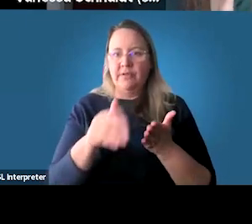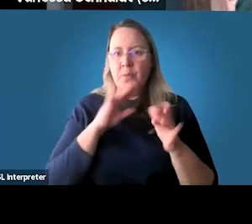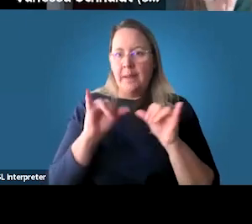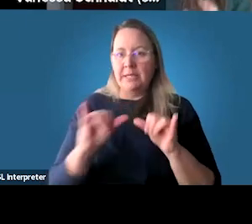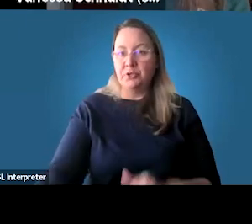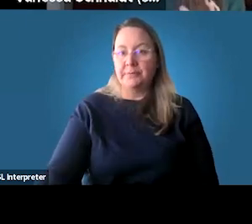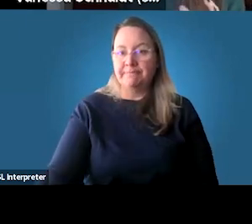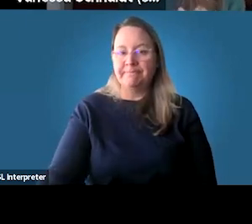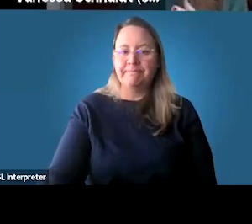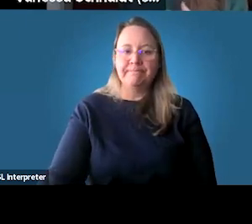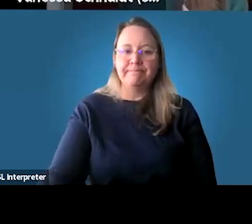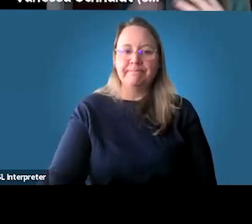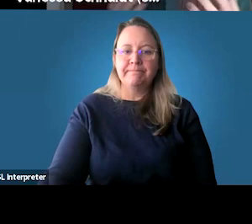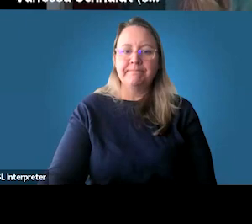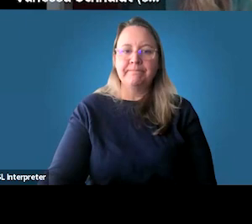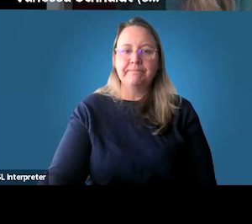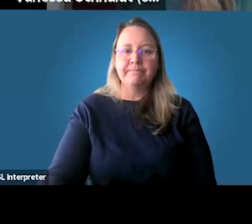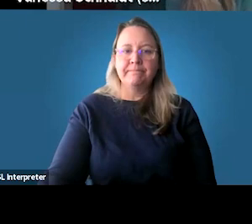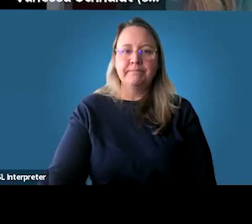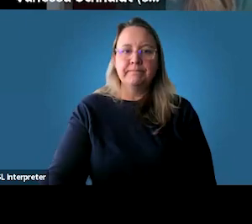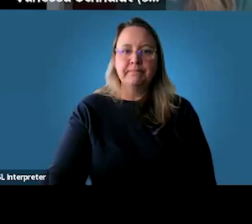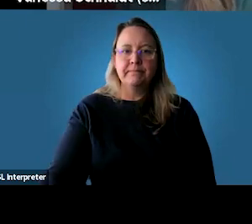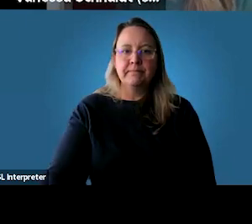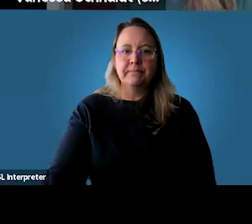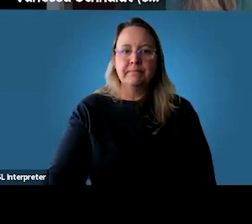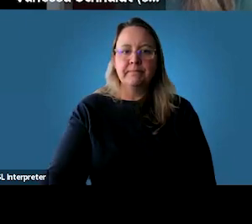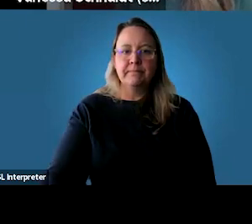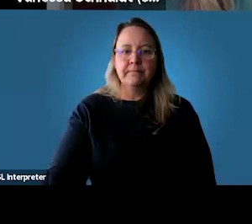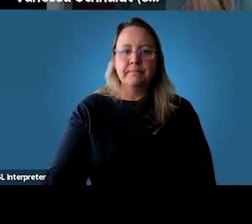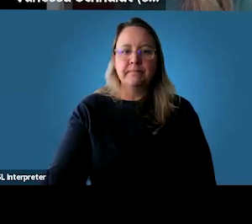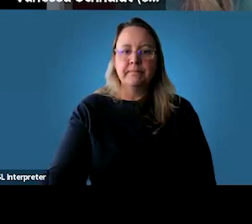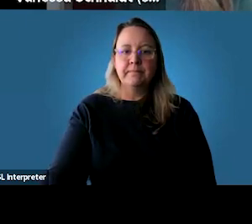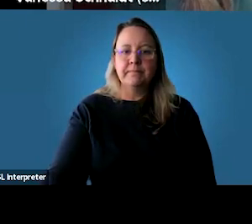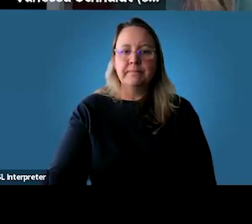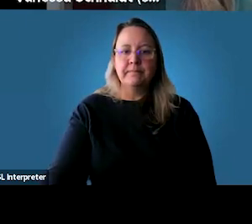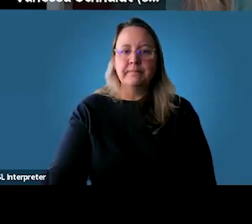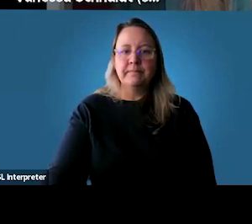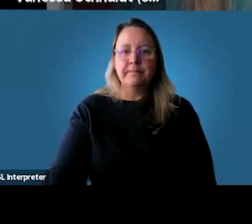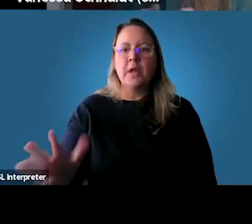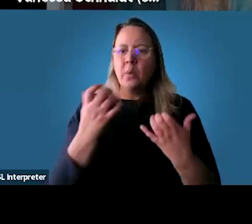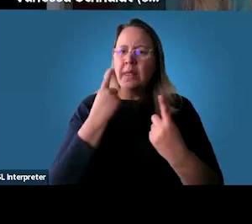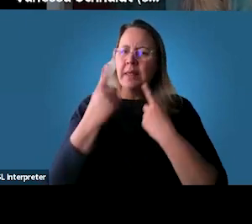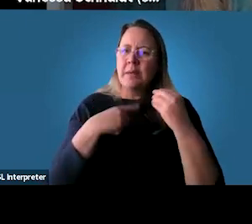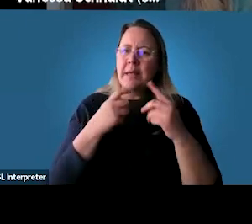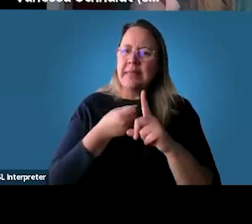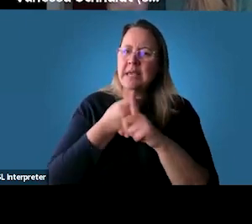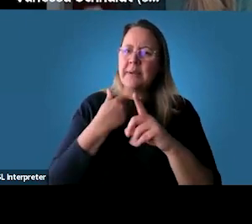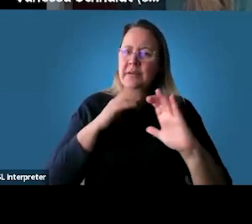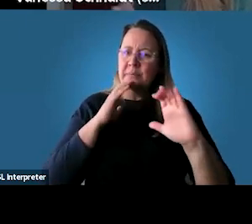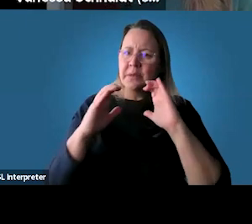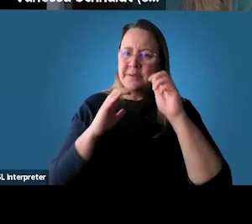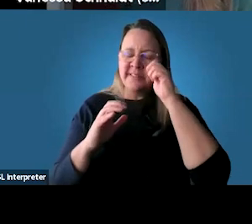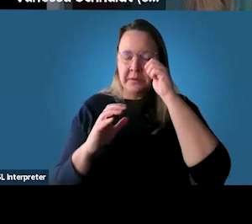measure? So, as with all learning and evaluation, we want to think of measuring the impact of our communications as